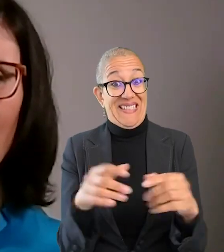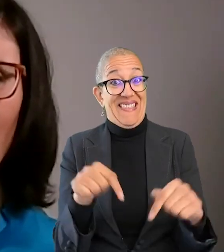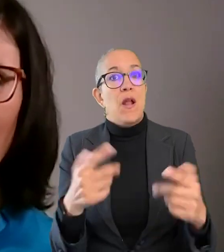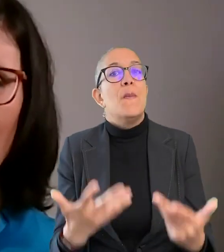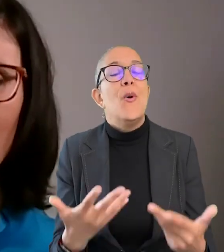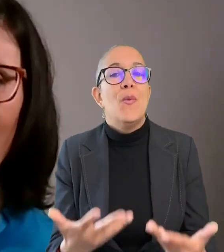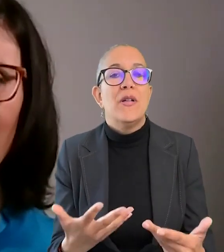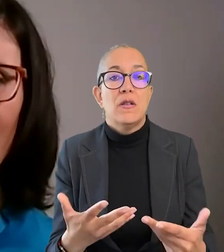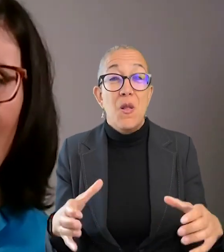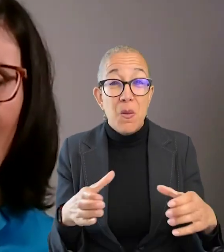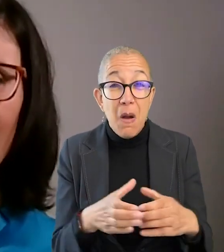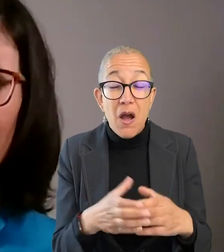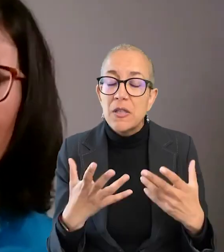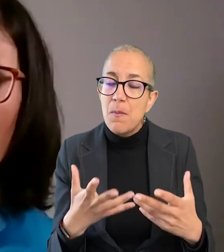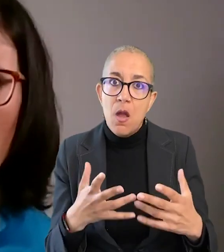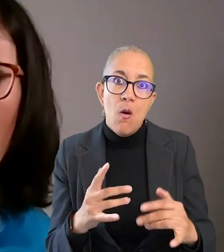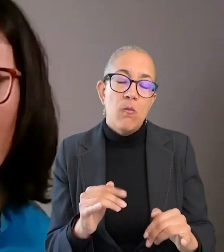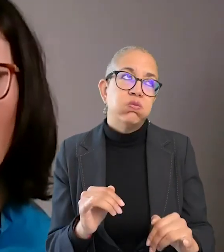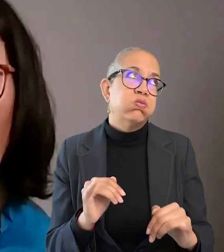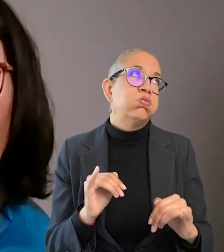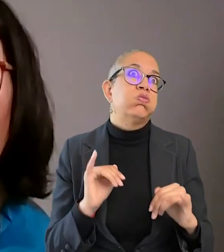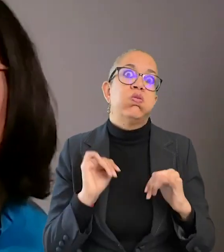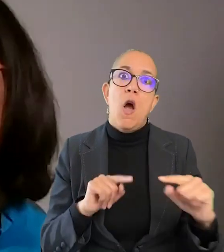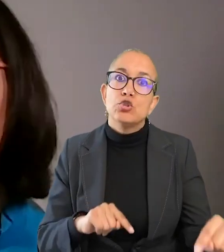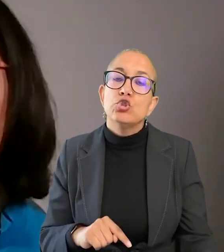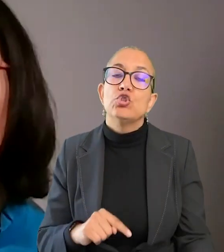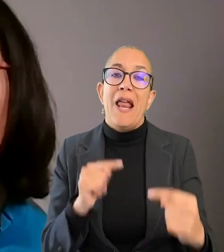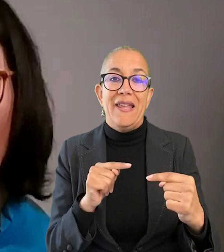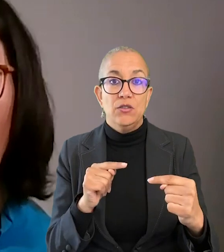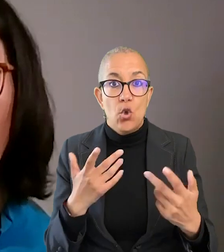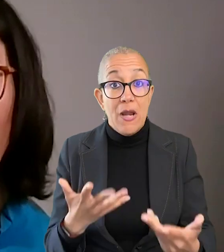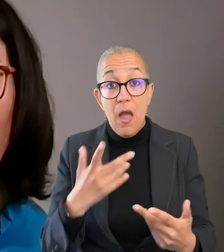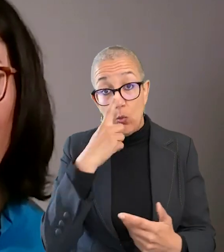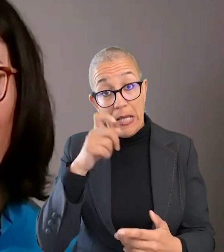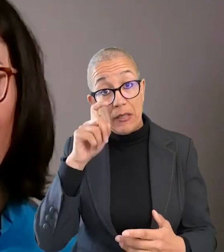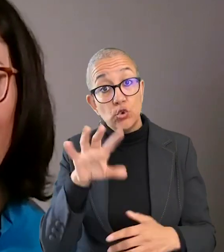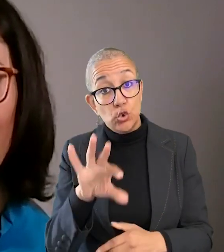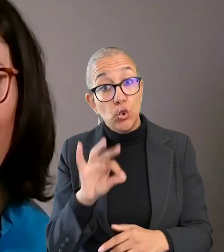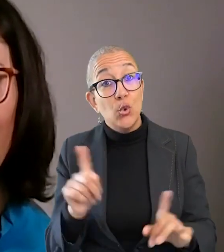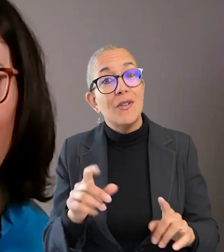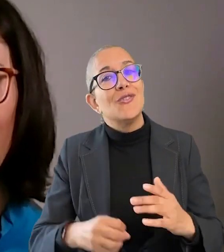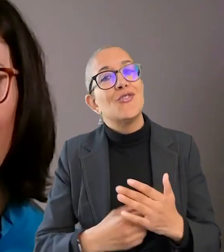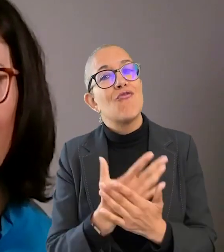a period of deep challenge, and this is our moment where we can choose to grow.